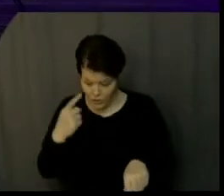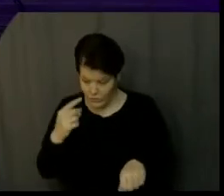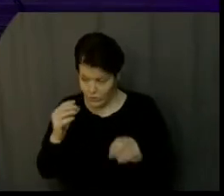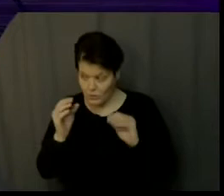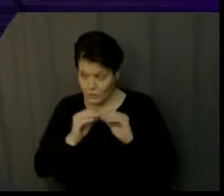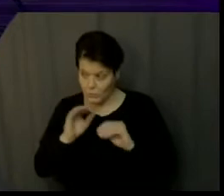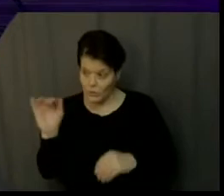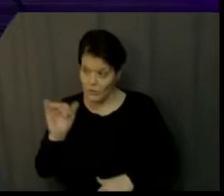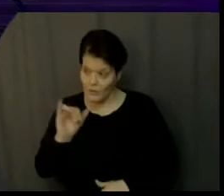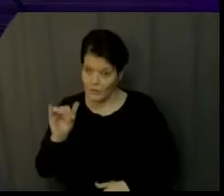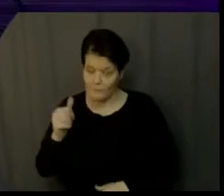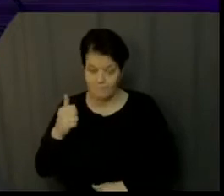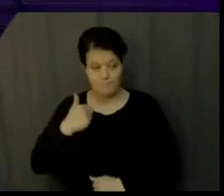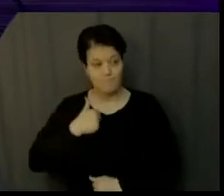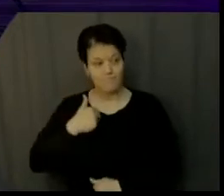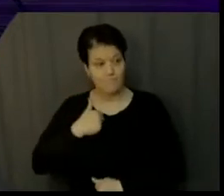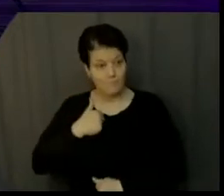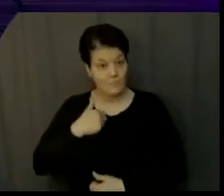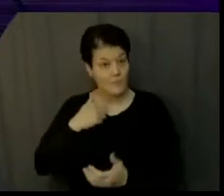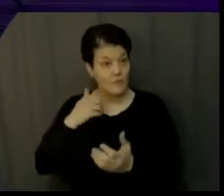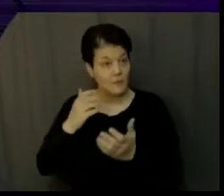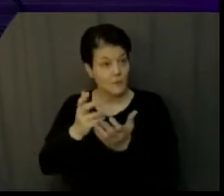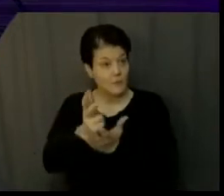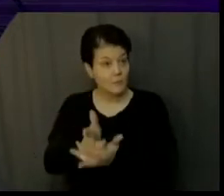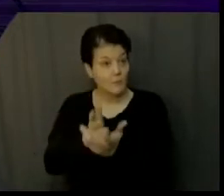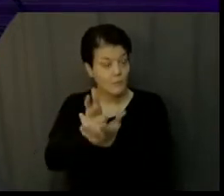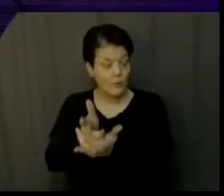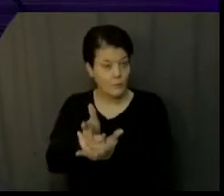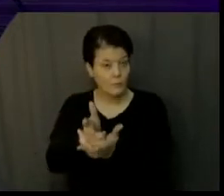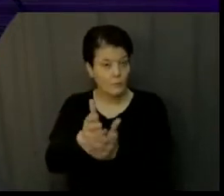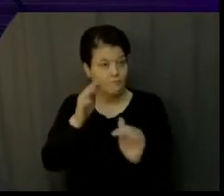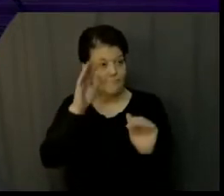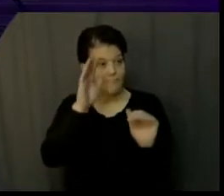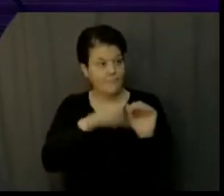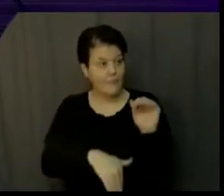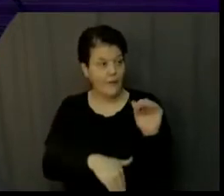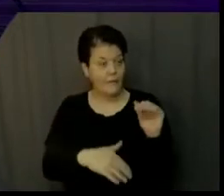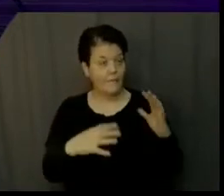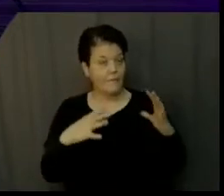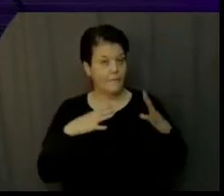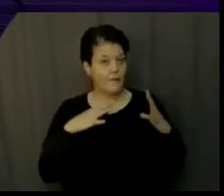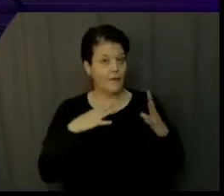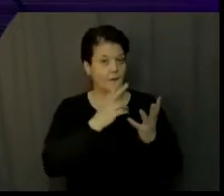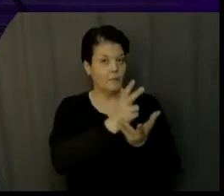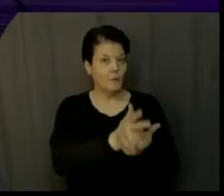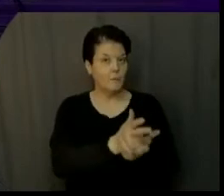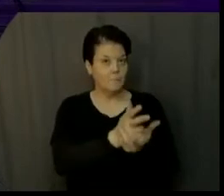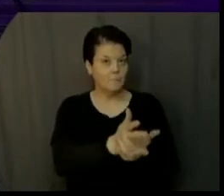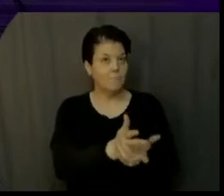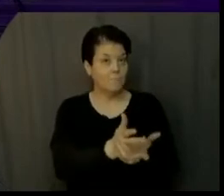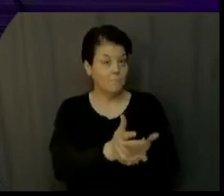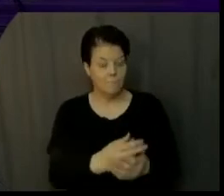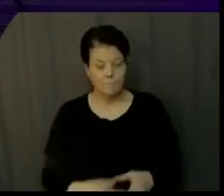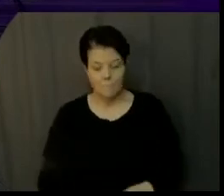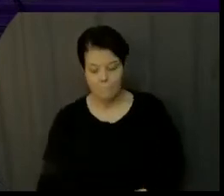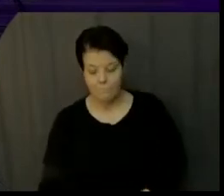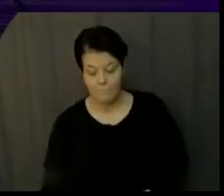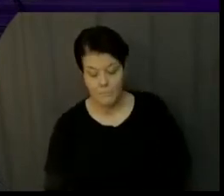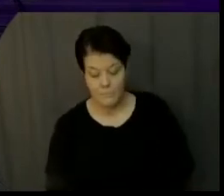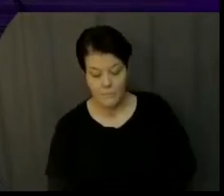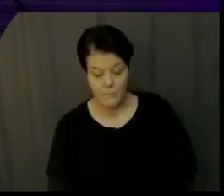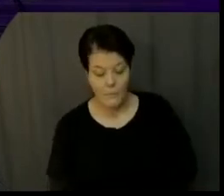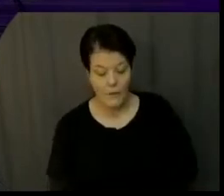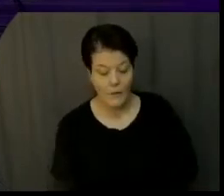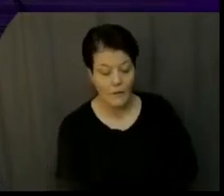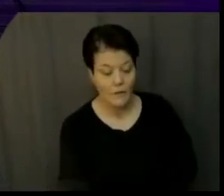and less of the cruise liner. That we all have gifts and strengths and abilities to be used